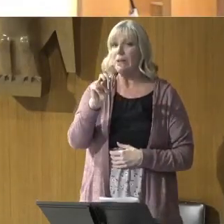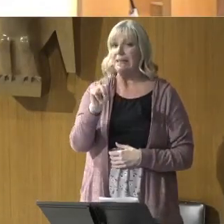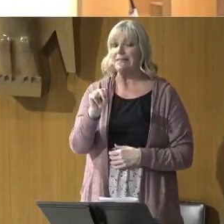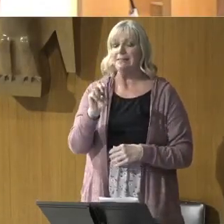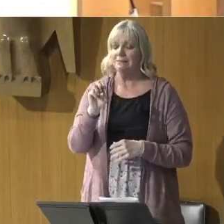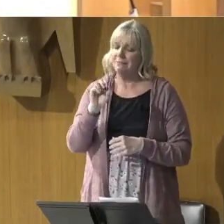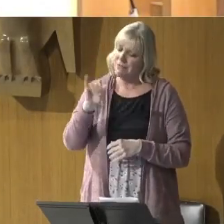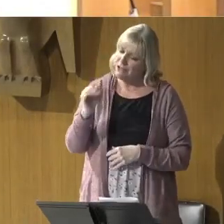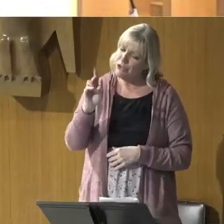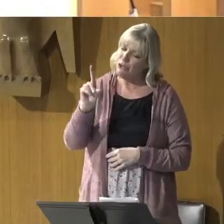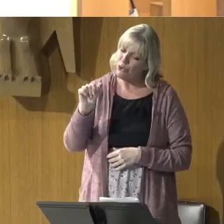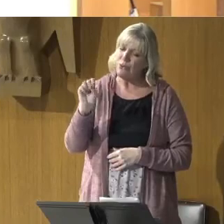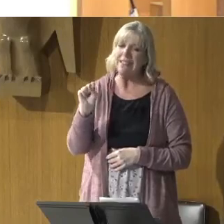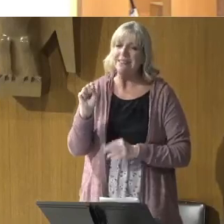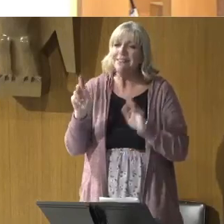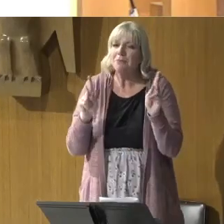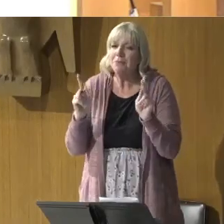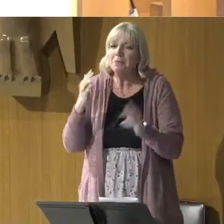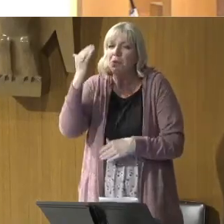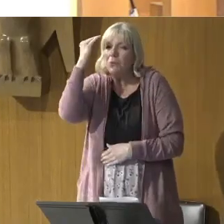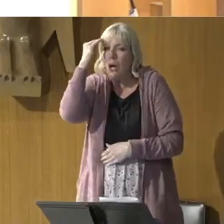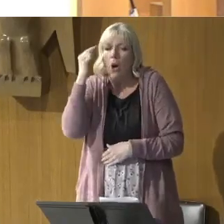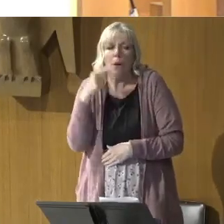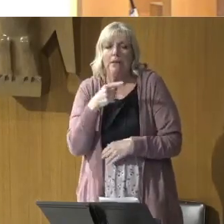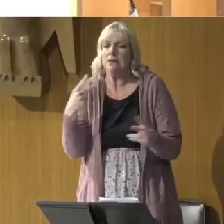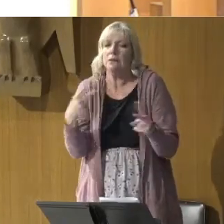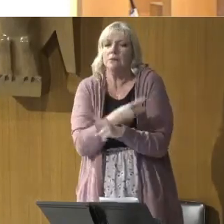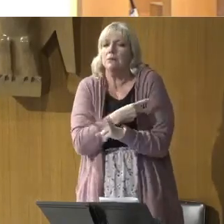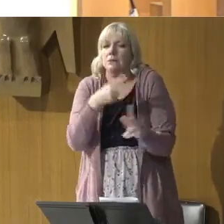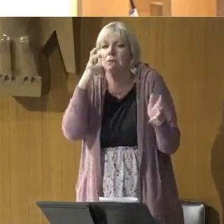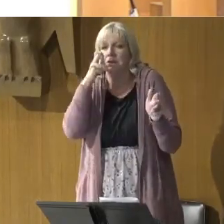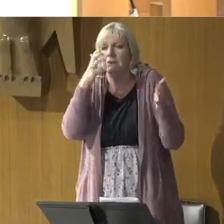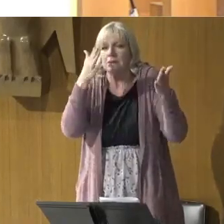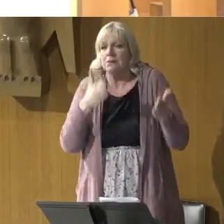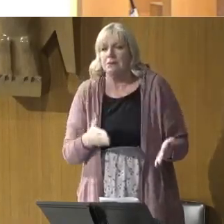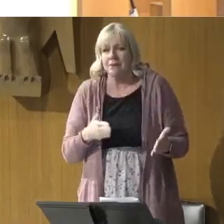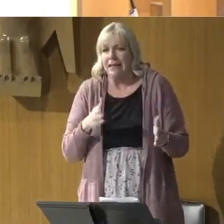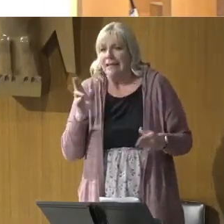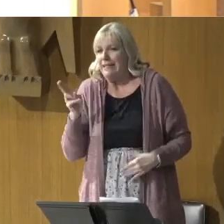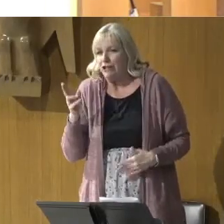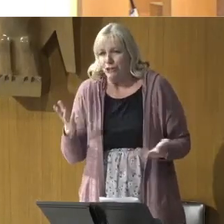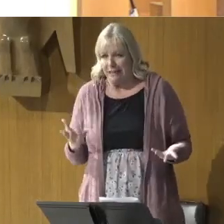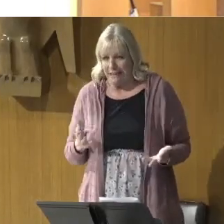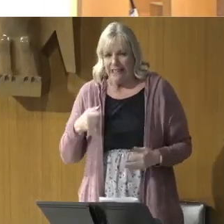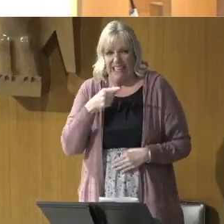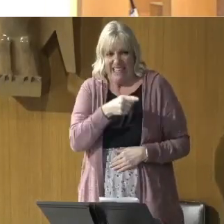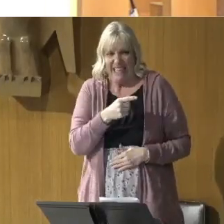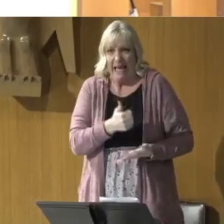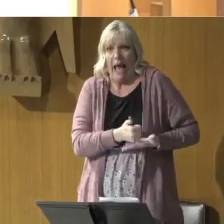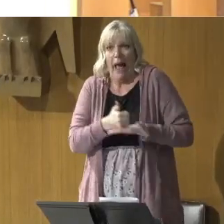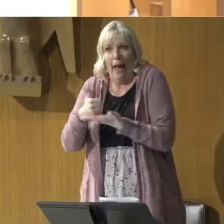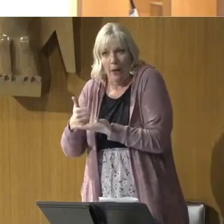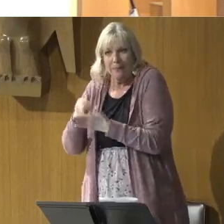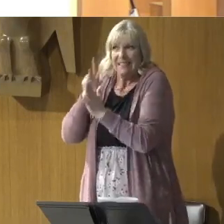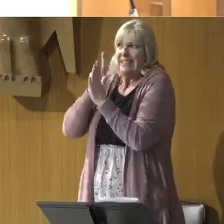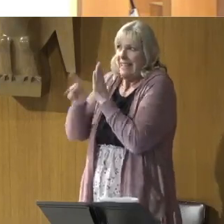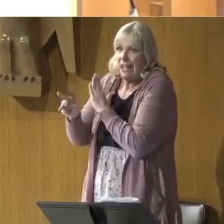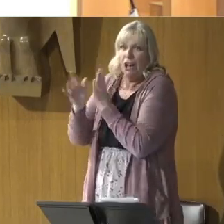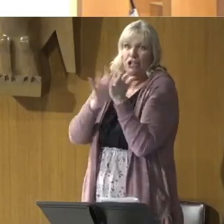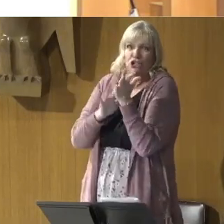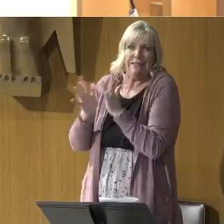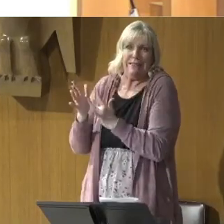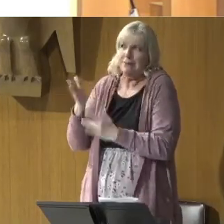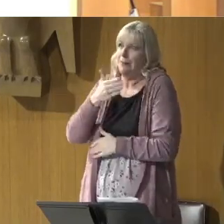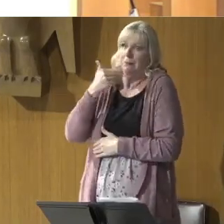villains in history, the person who committed treason against his greatest friend who helped kill the greatest person the world has ever known.